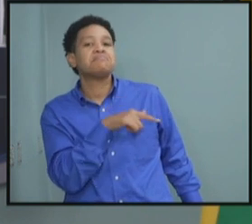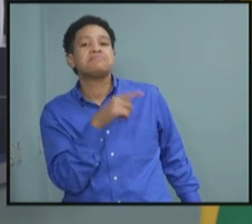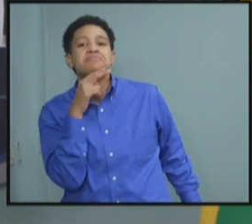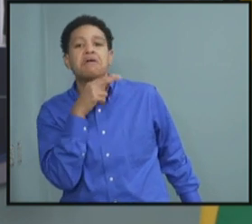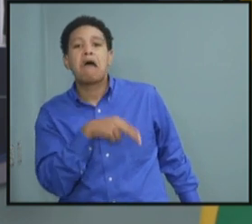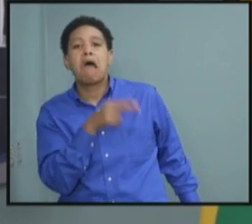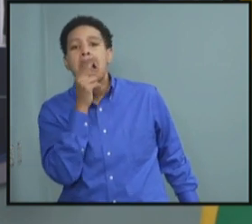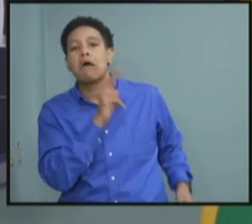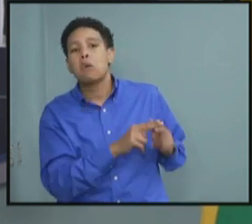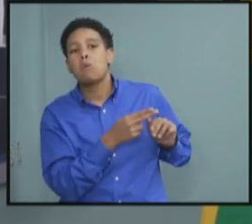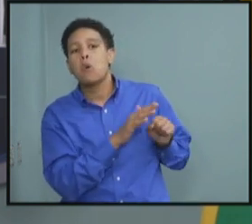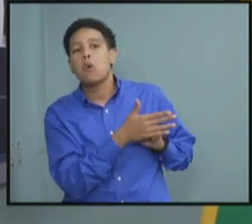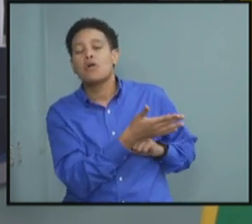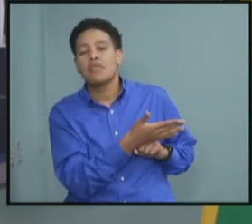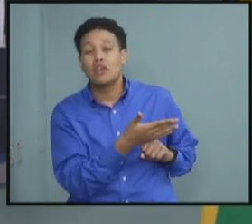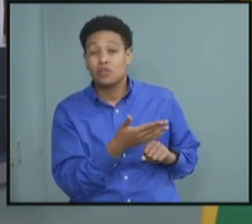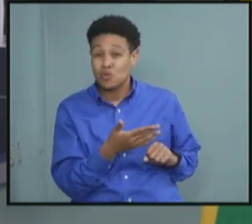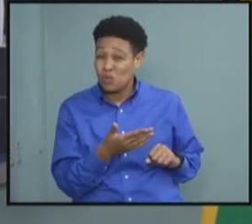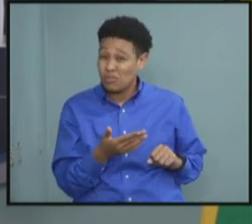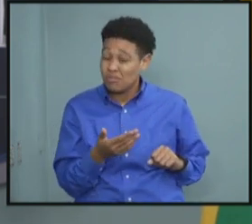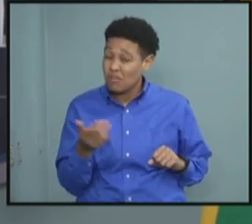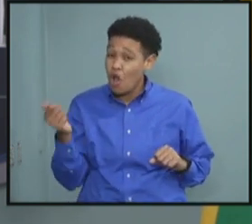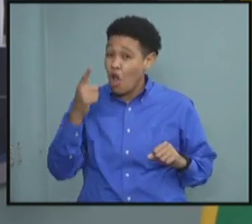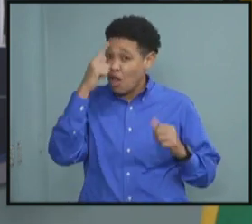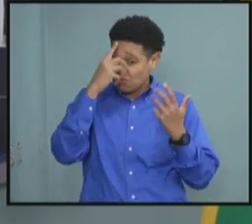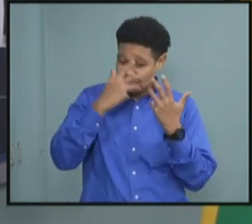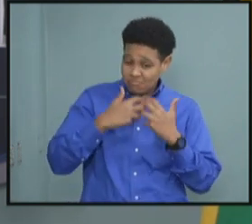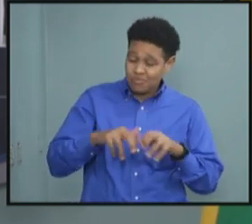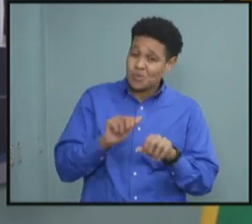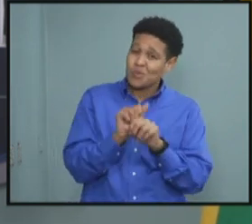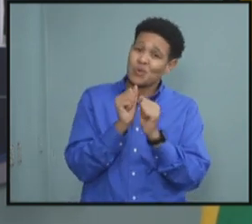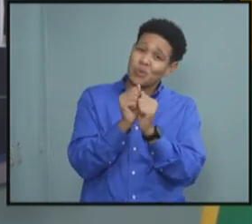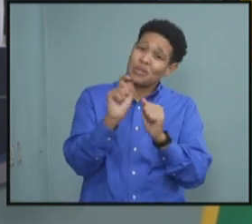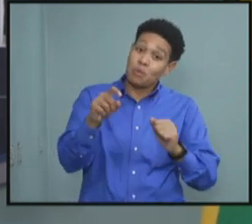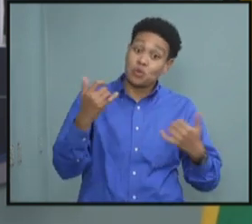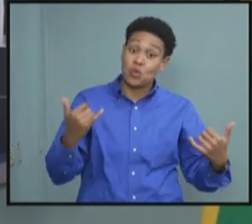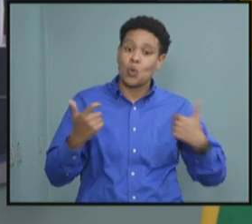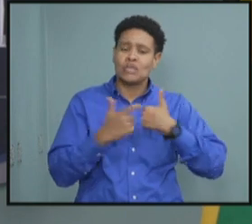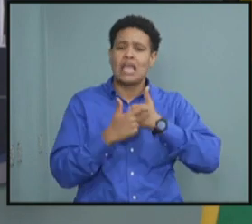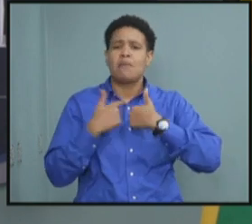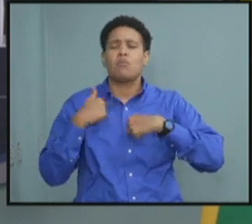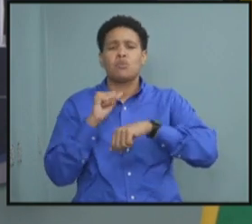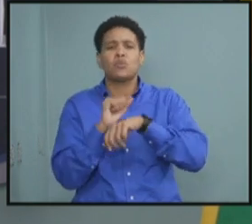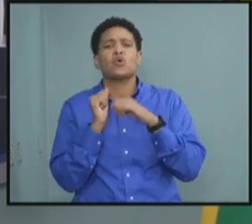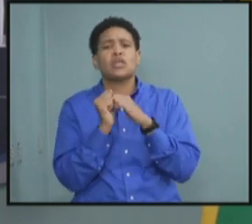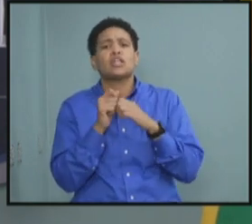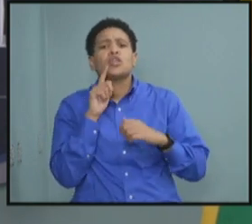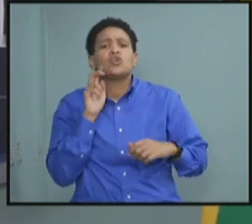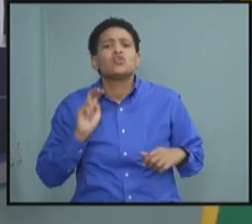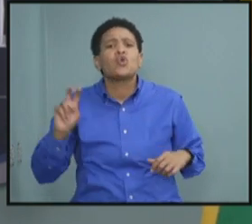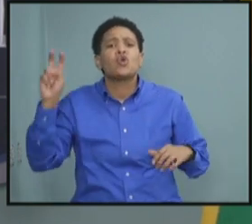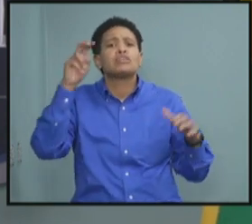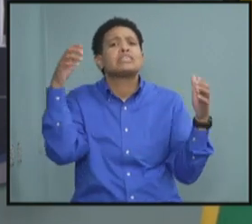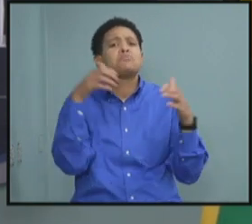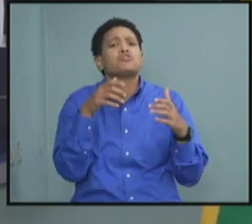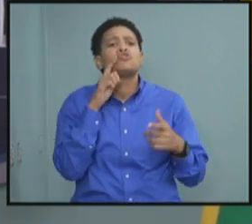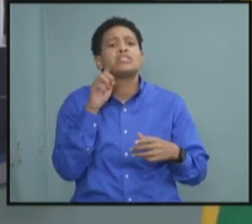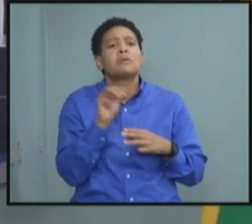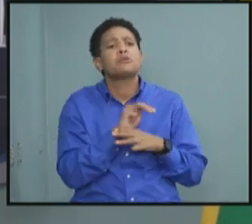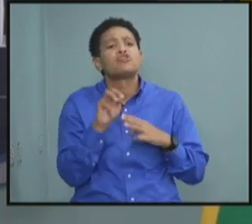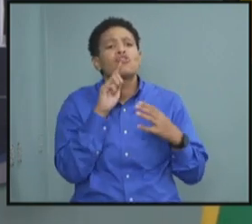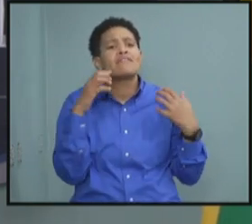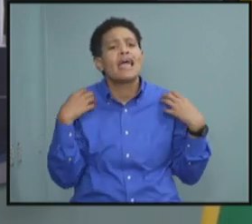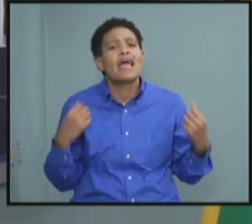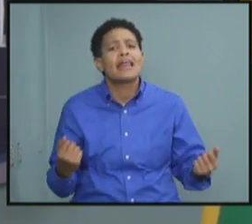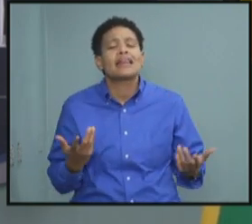together. So I think at this time, we must all work together. The tourism industry, the Ministry of